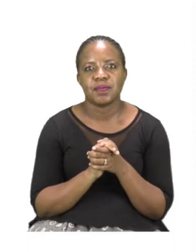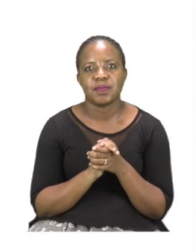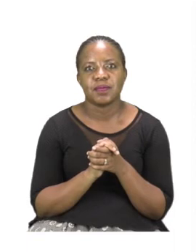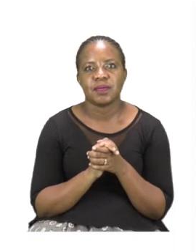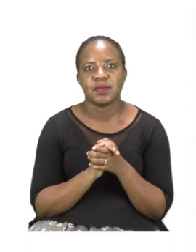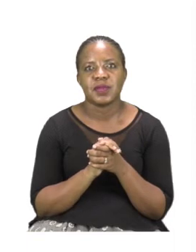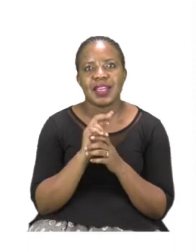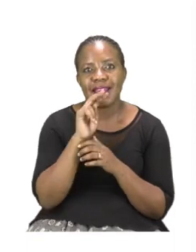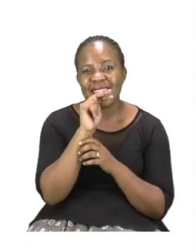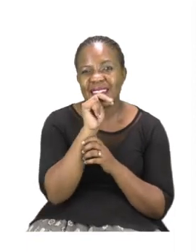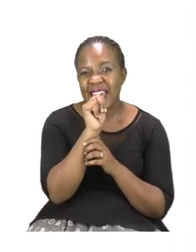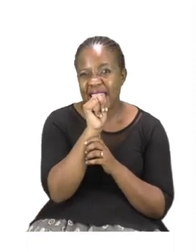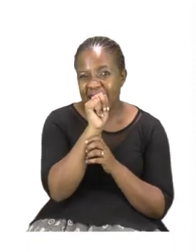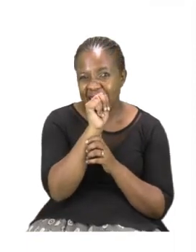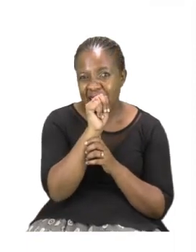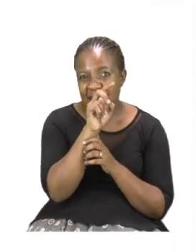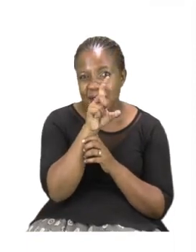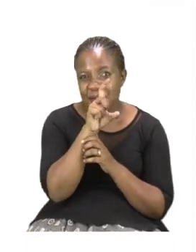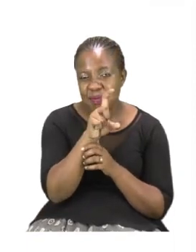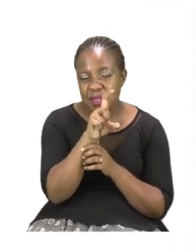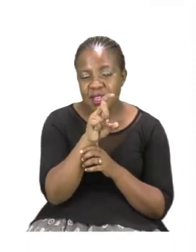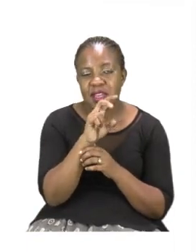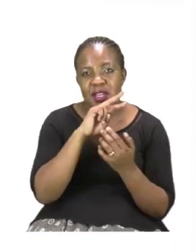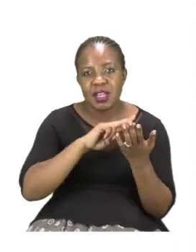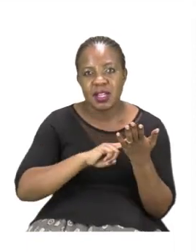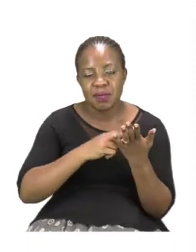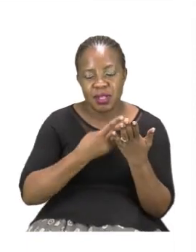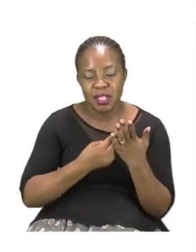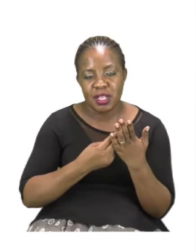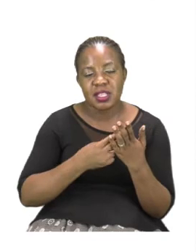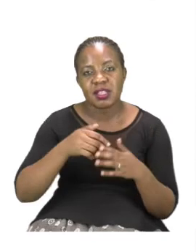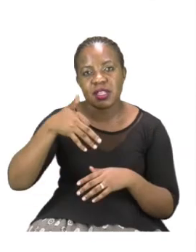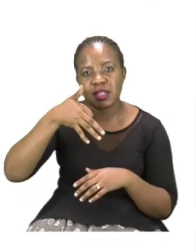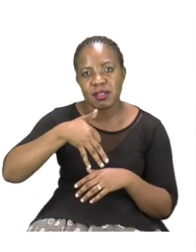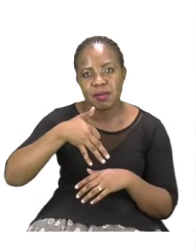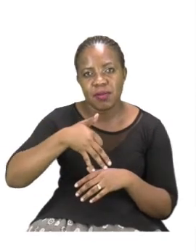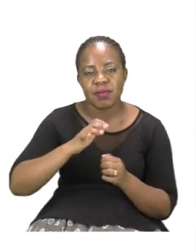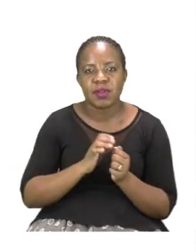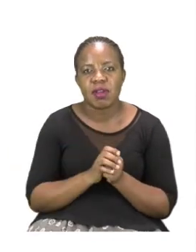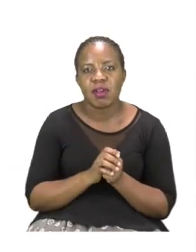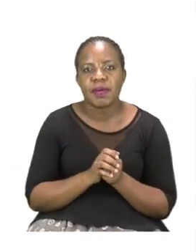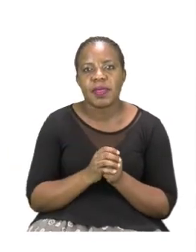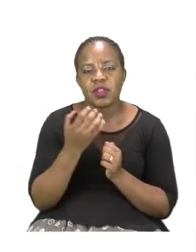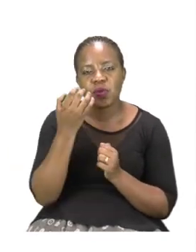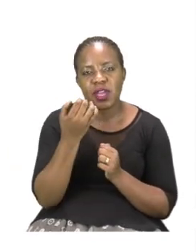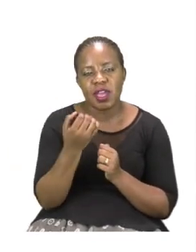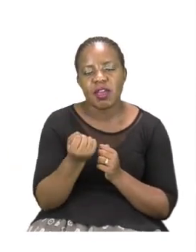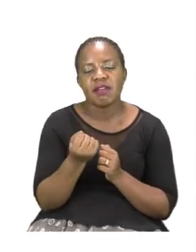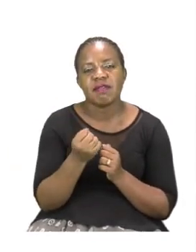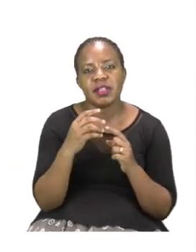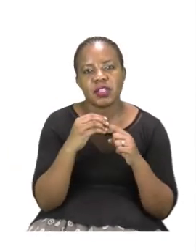Namibian, and we have our special dollar sign. So the rest that we can